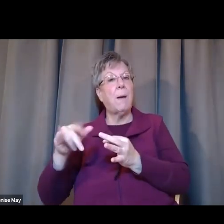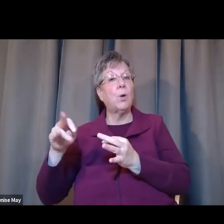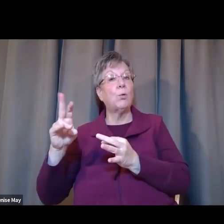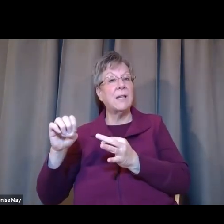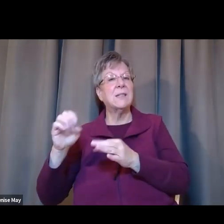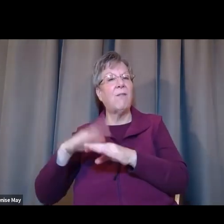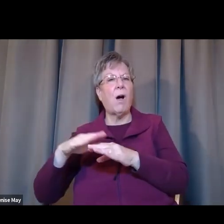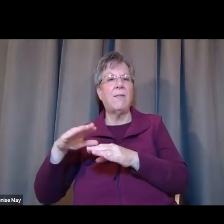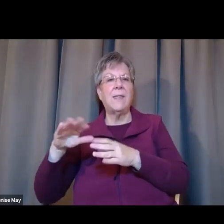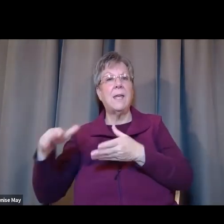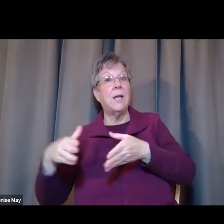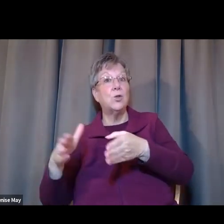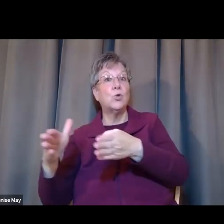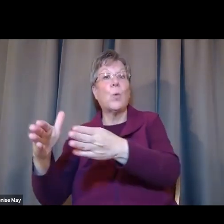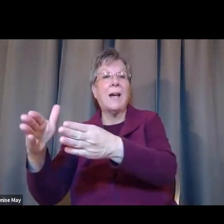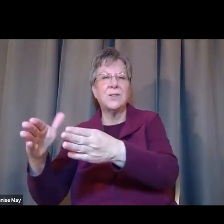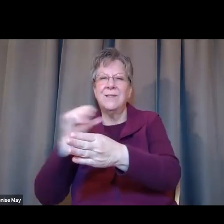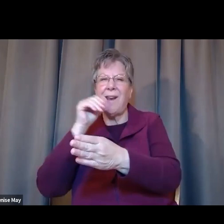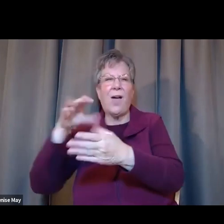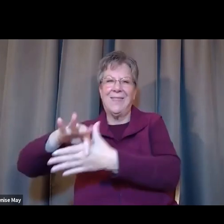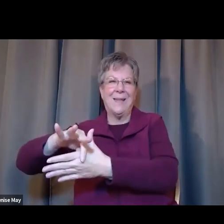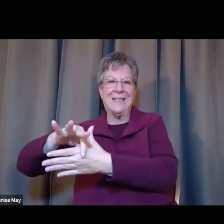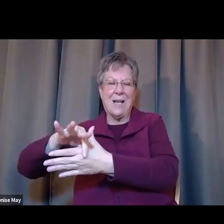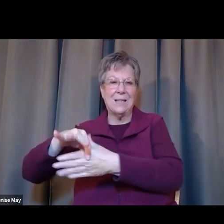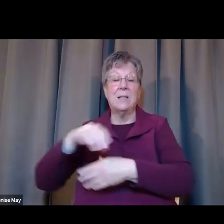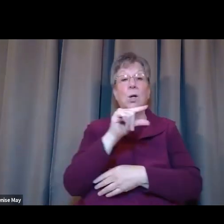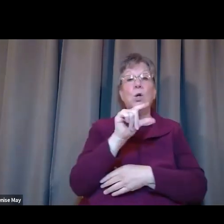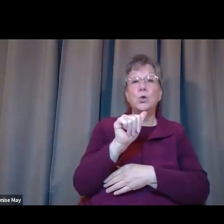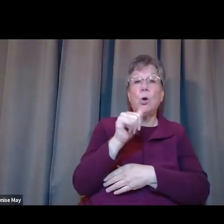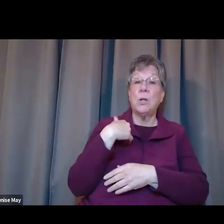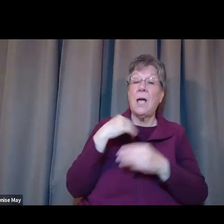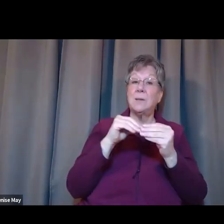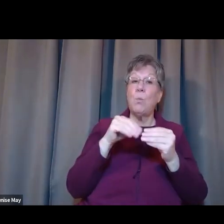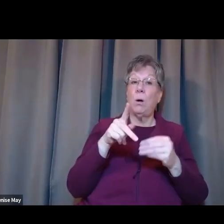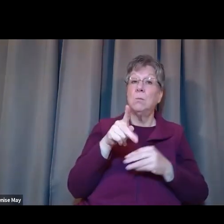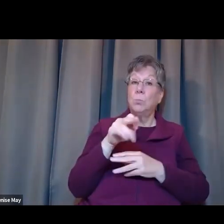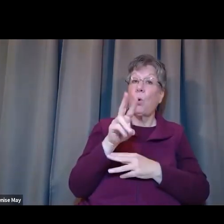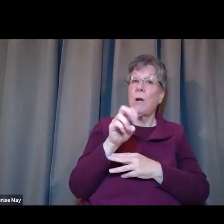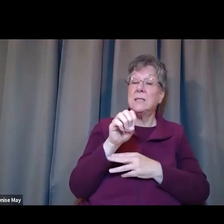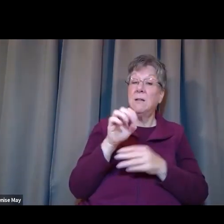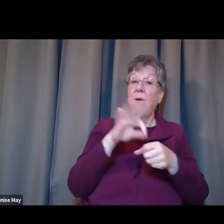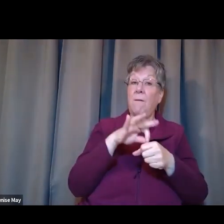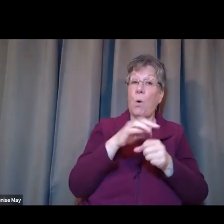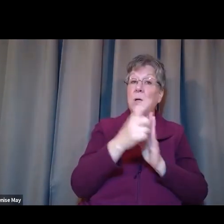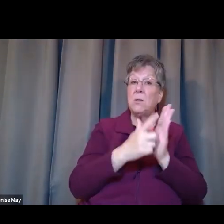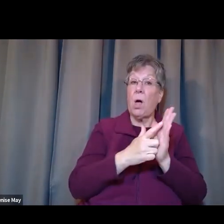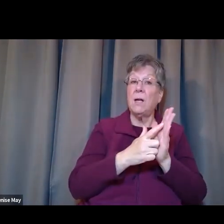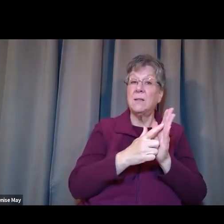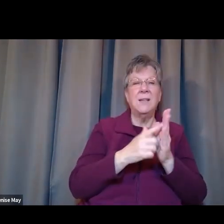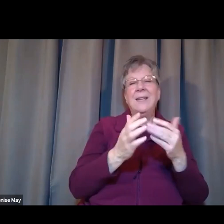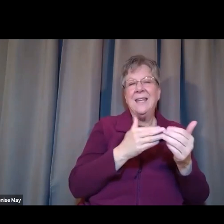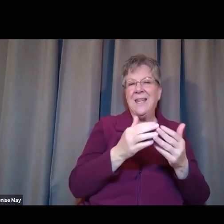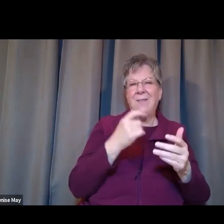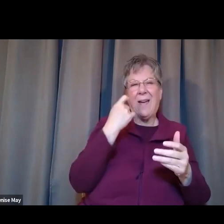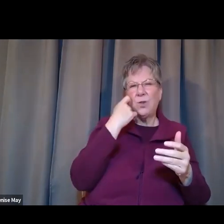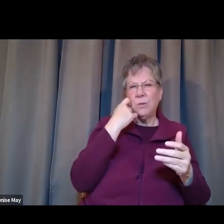than the content. For example, Georgia has considerably more progressive voting laws, even after the recent controversial legislation, than the